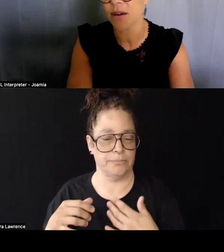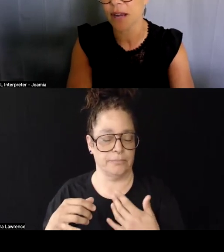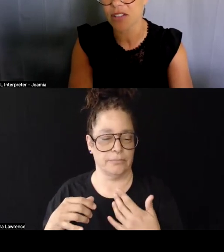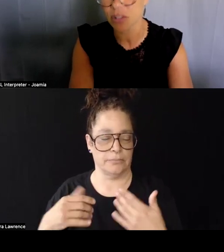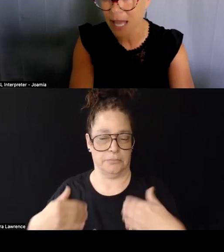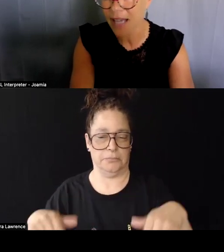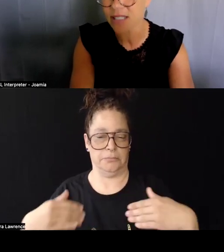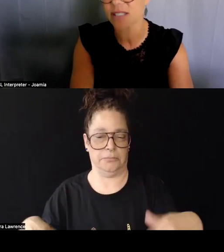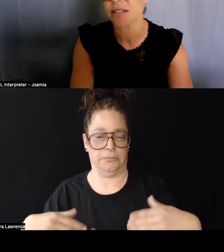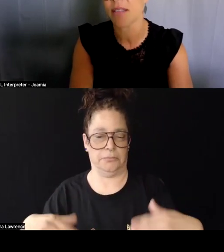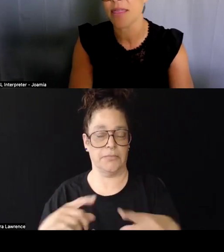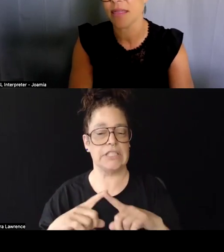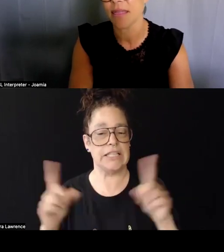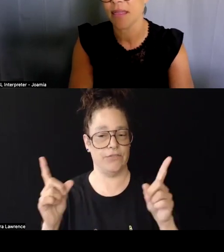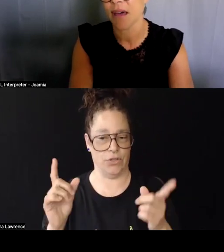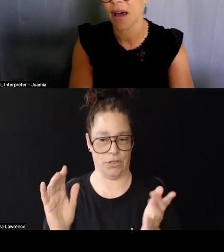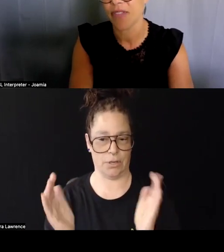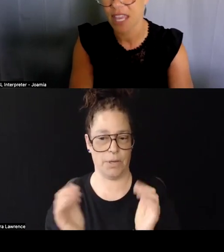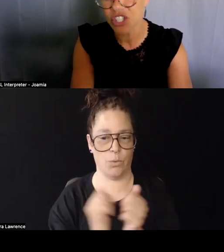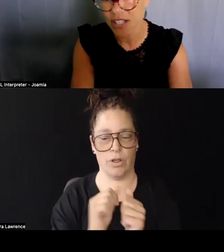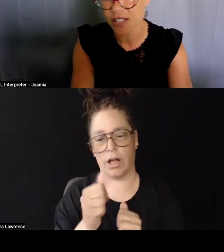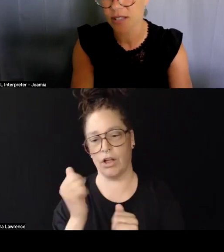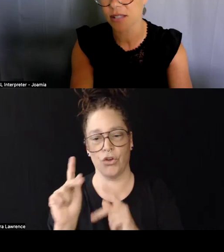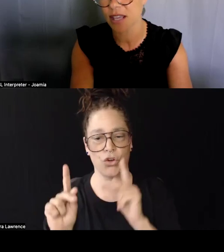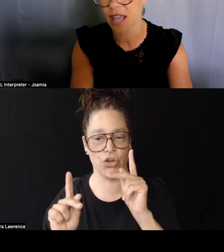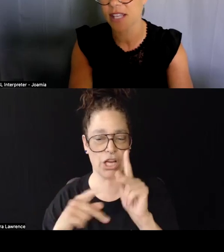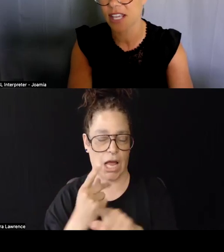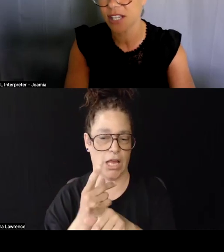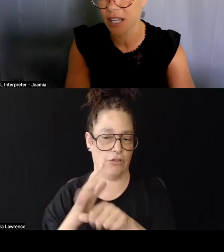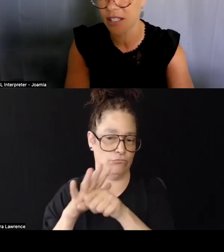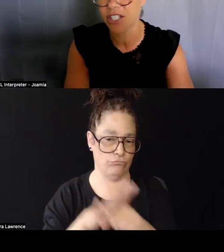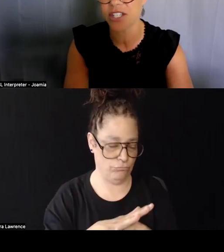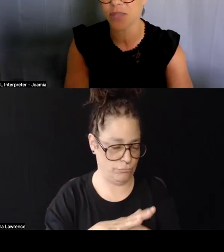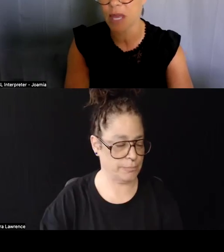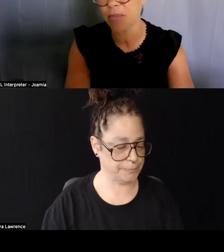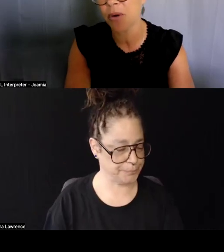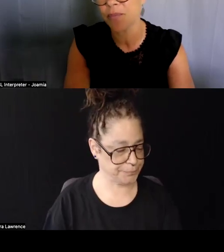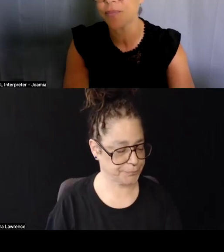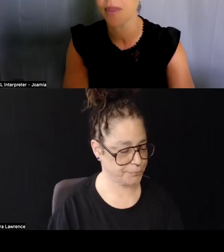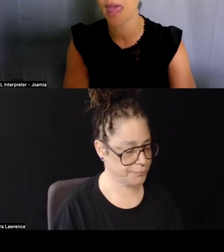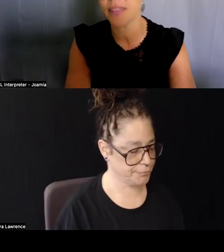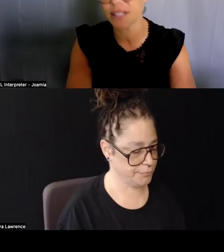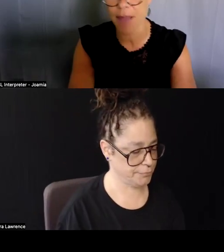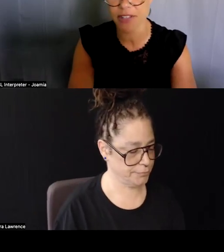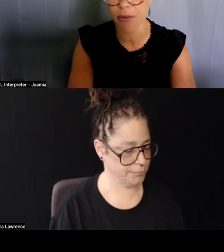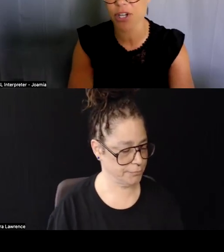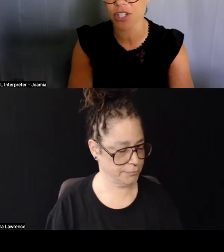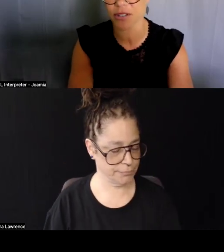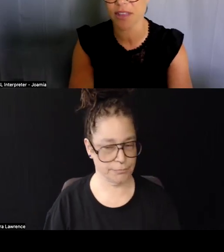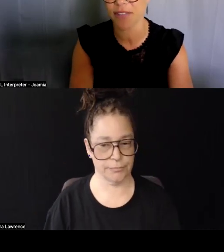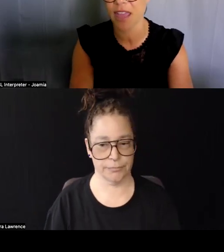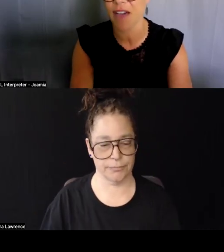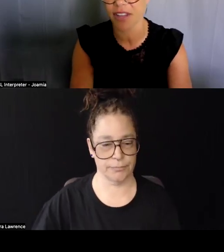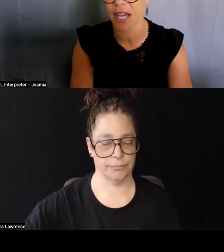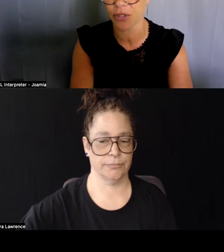things that are against Blacks, the injustice against Indigenous people, and the types of